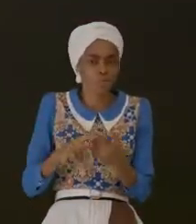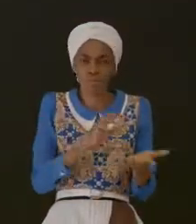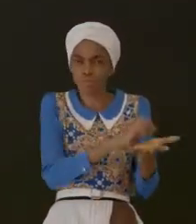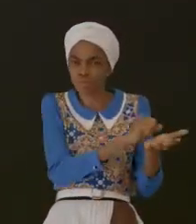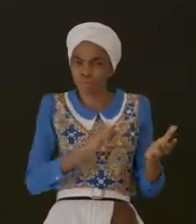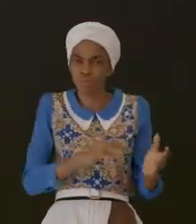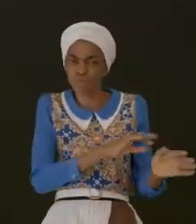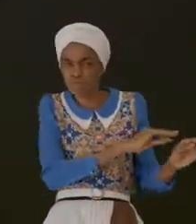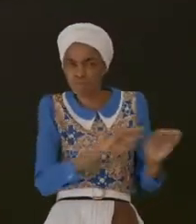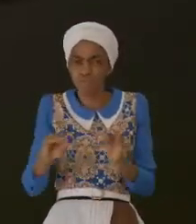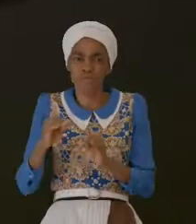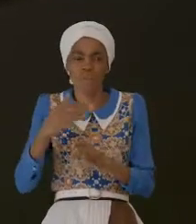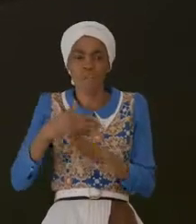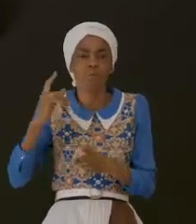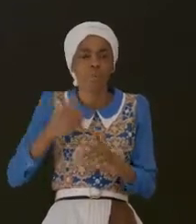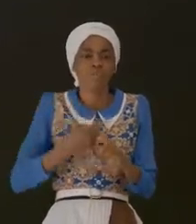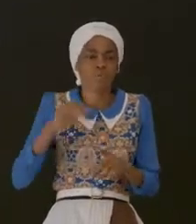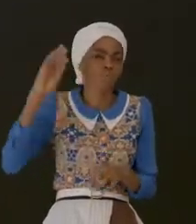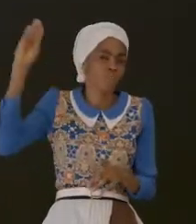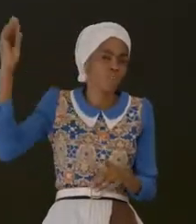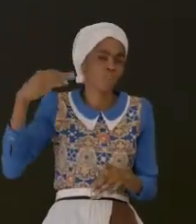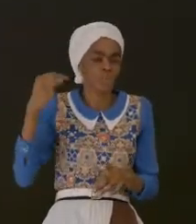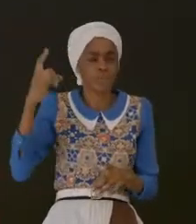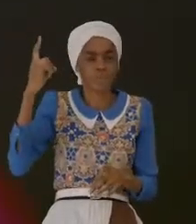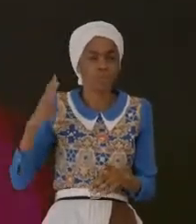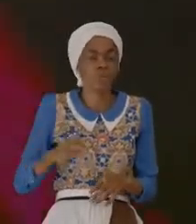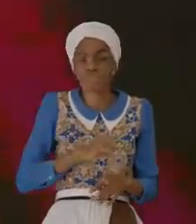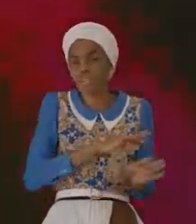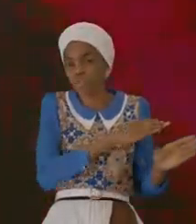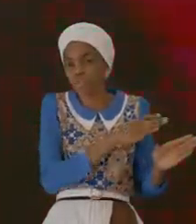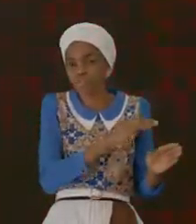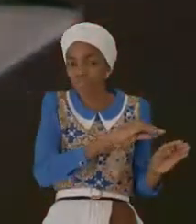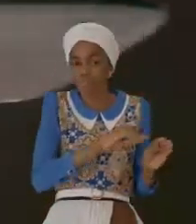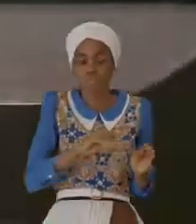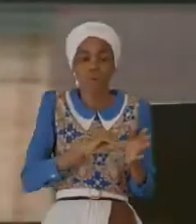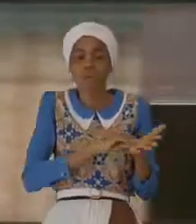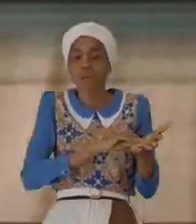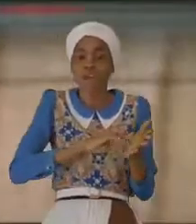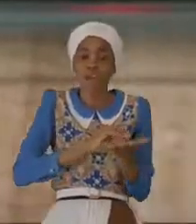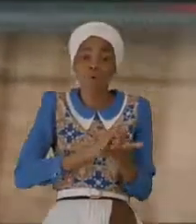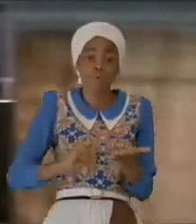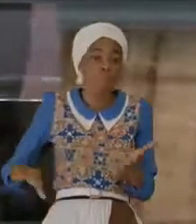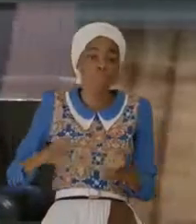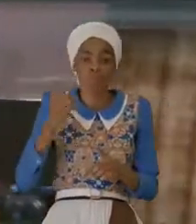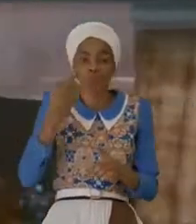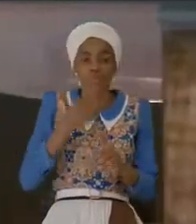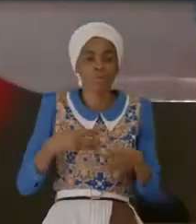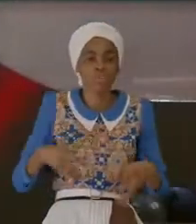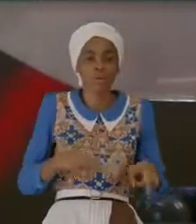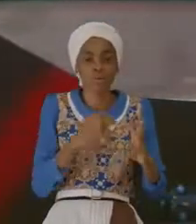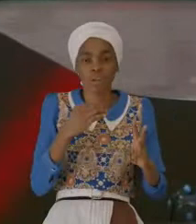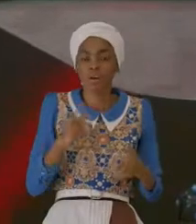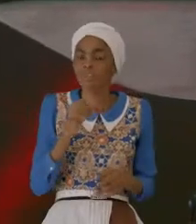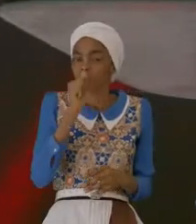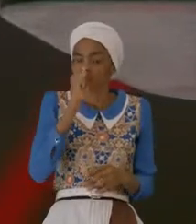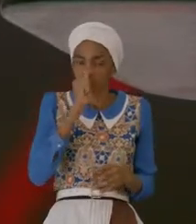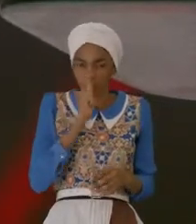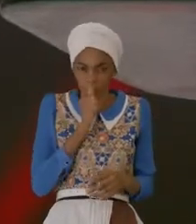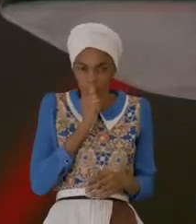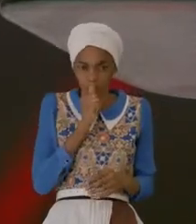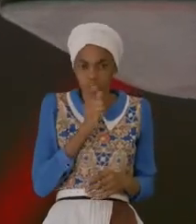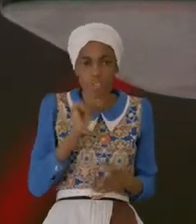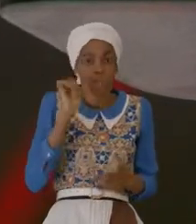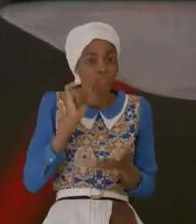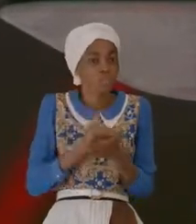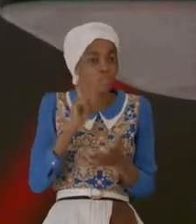away from enduring and during everything you have to endure so that you will get to heaven is said